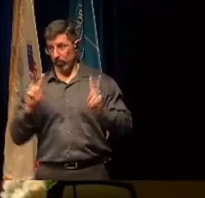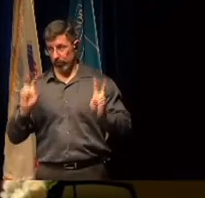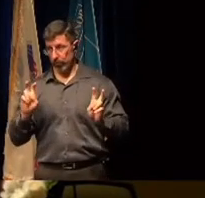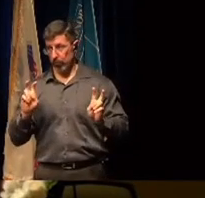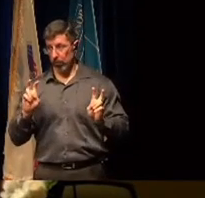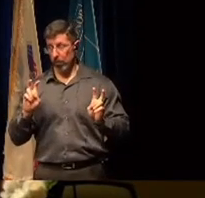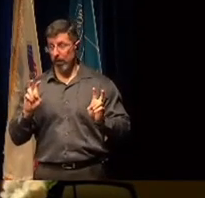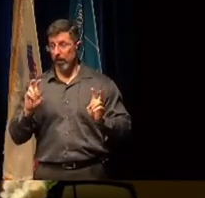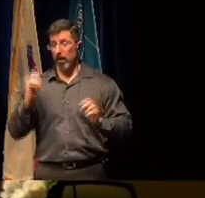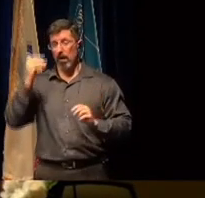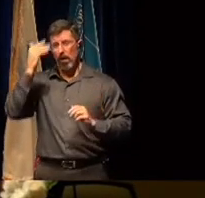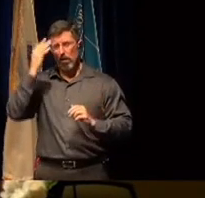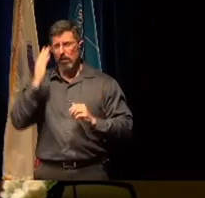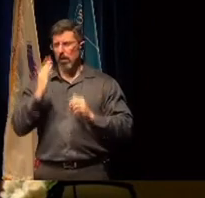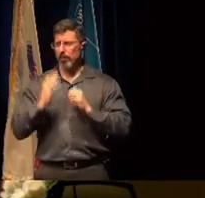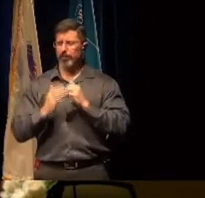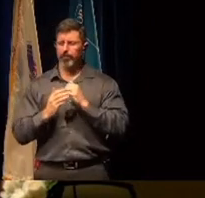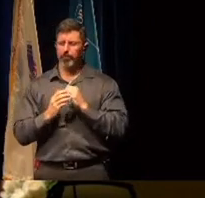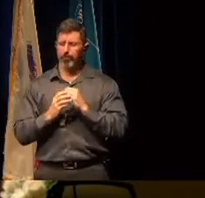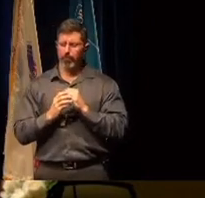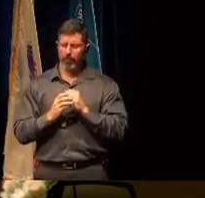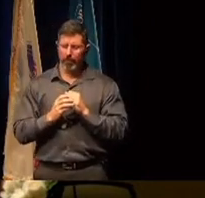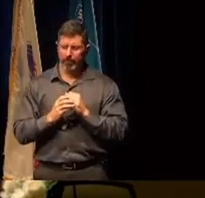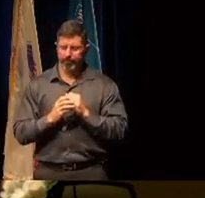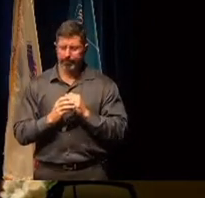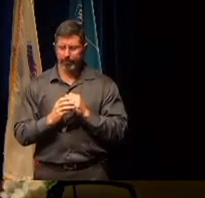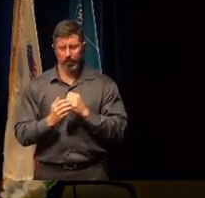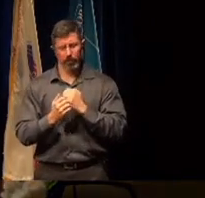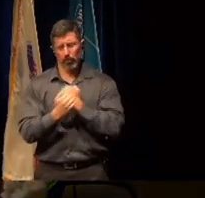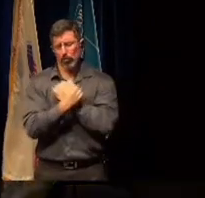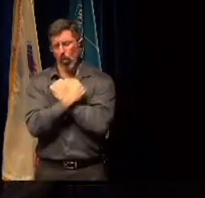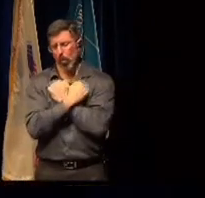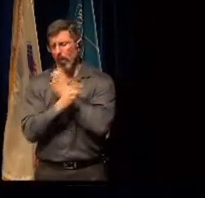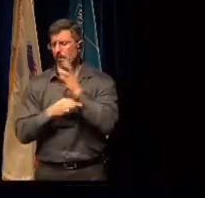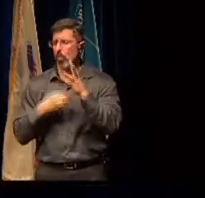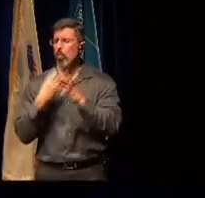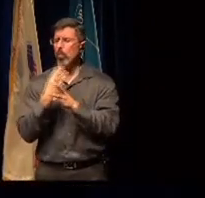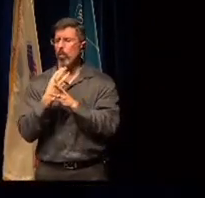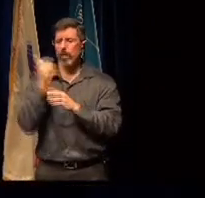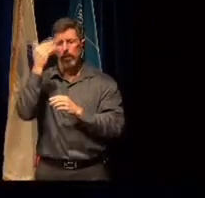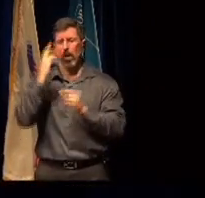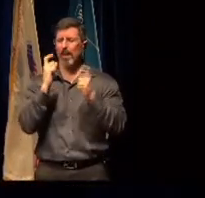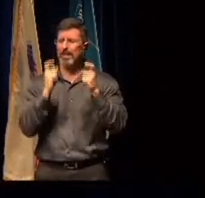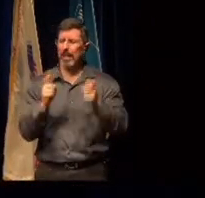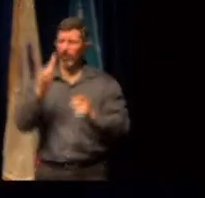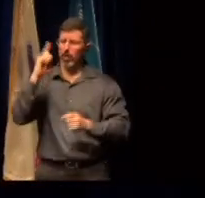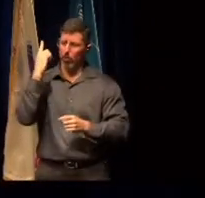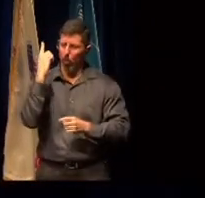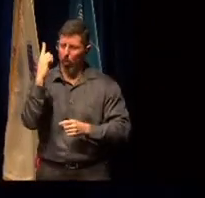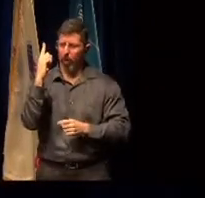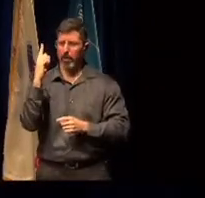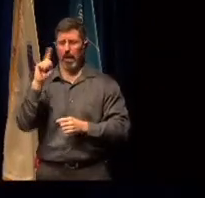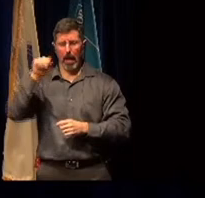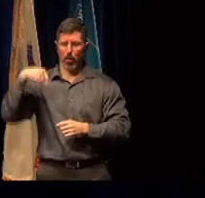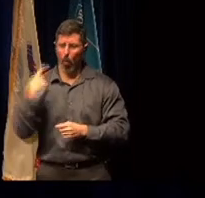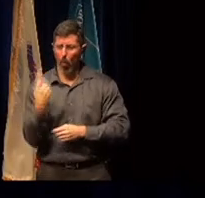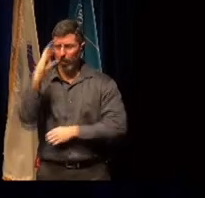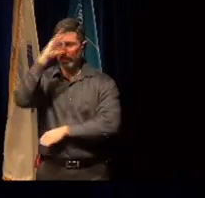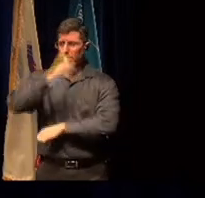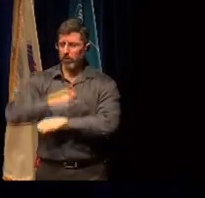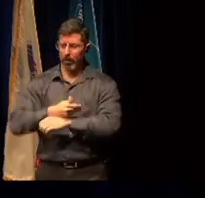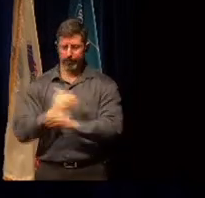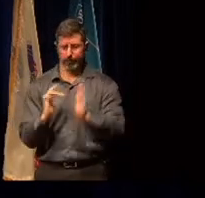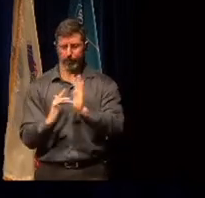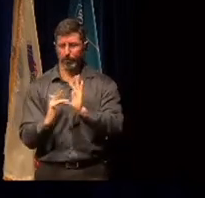deep understanding of how much God so loves the world that he would give his one and only son, Jesus, to sacrifice